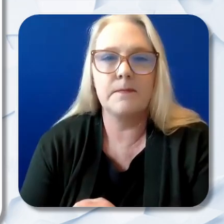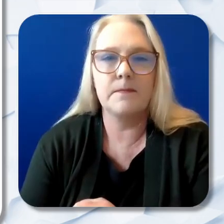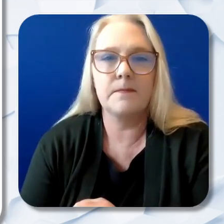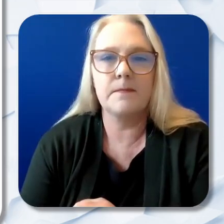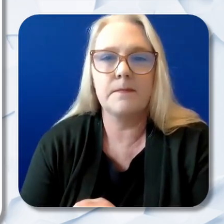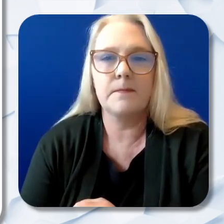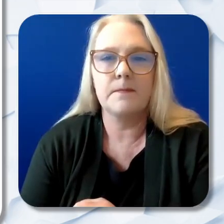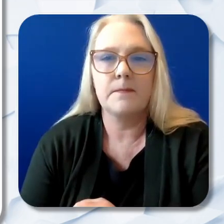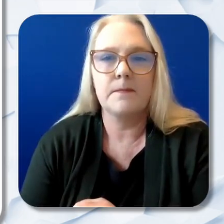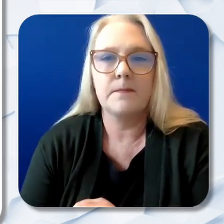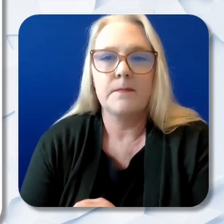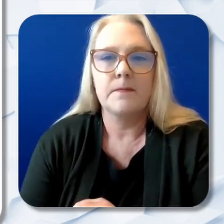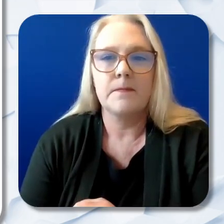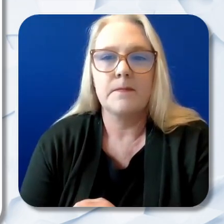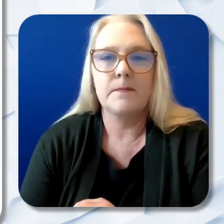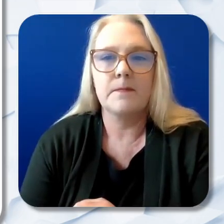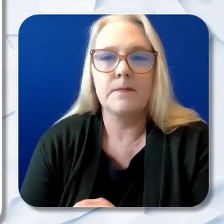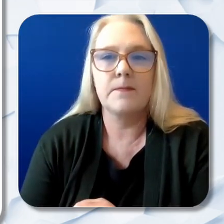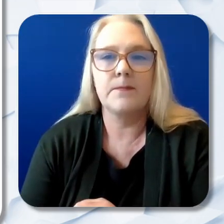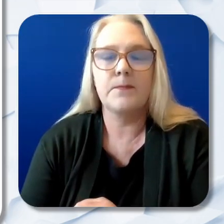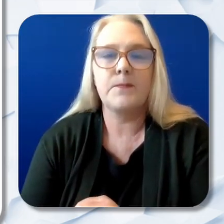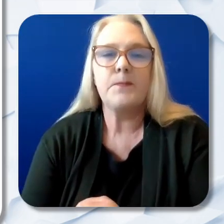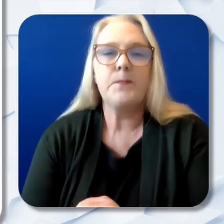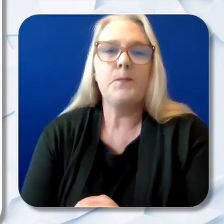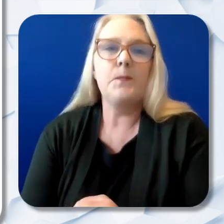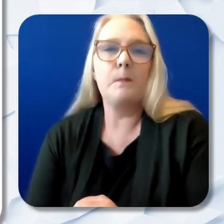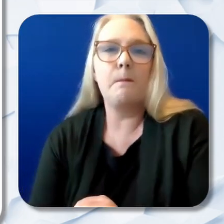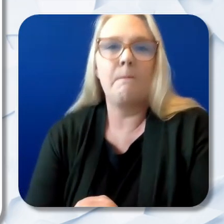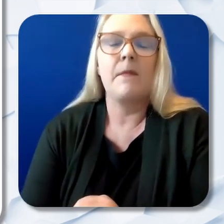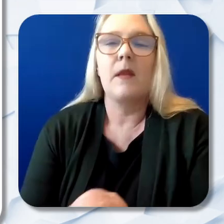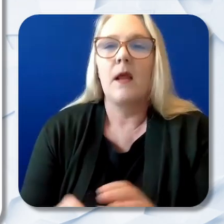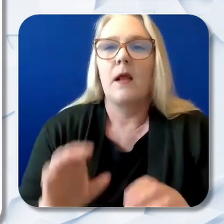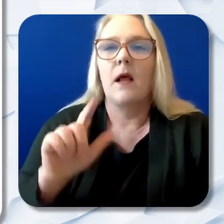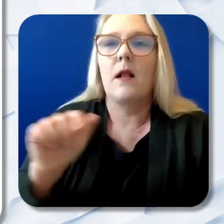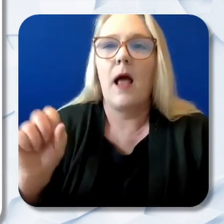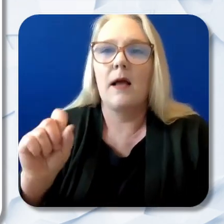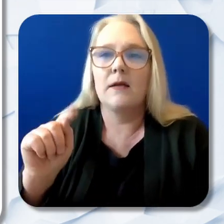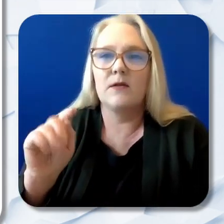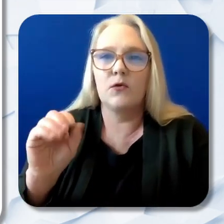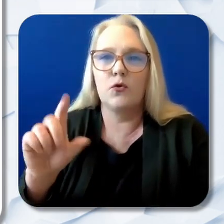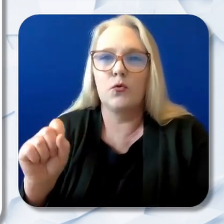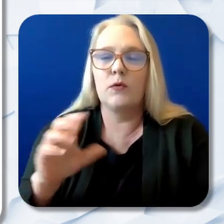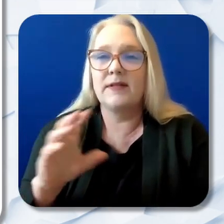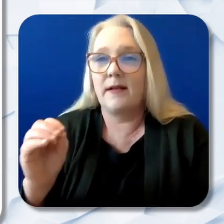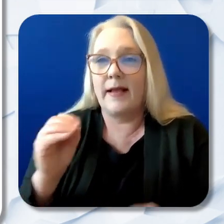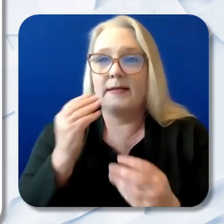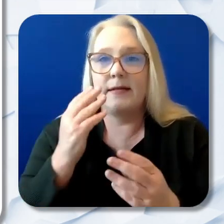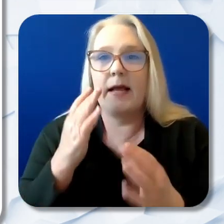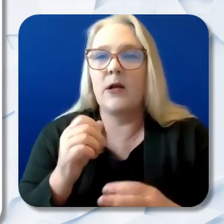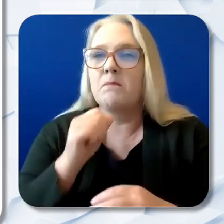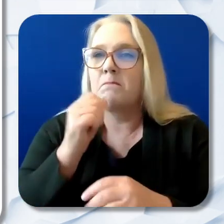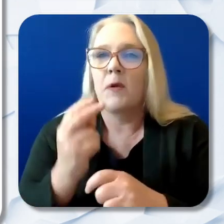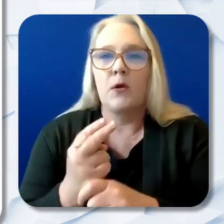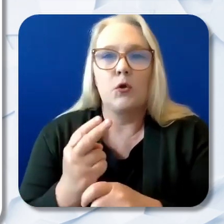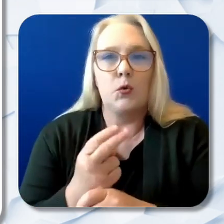Okay, to continue, at this time, the CLAS tools and data will not be used by